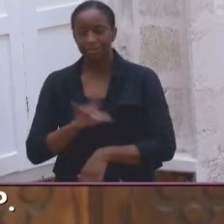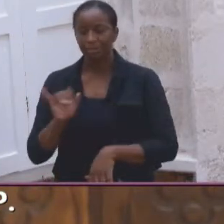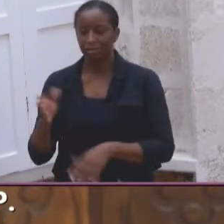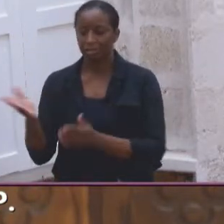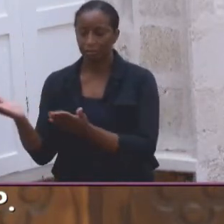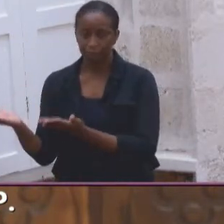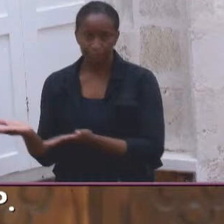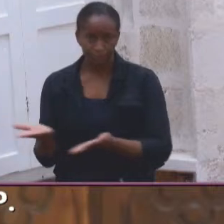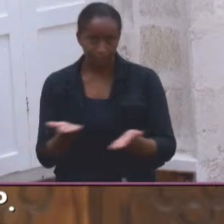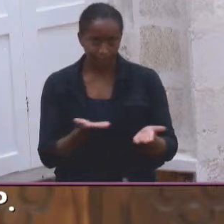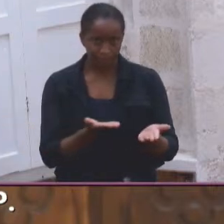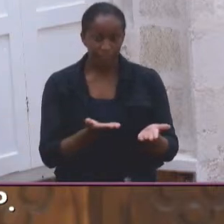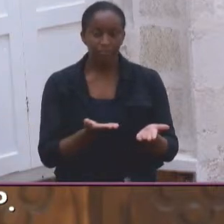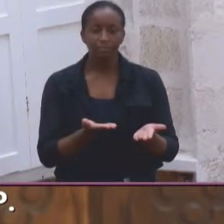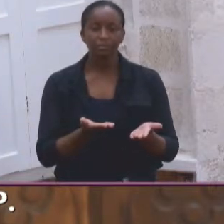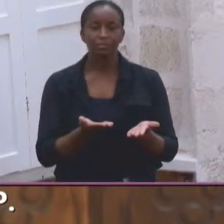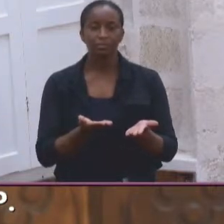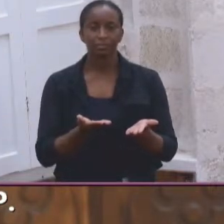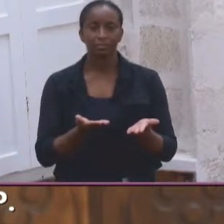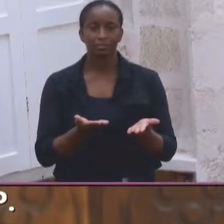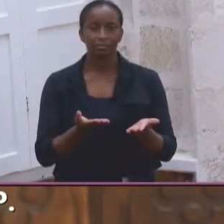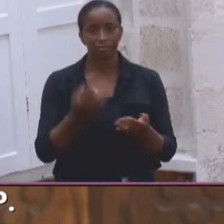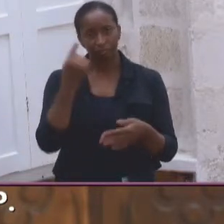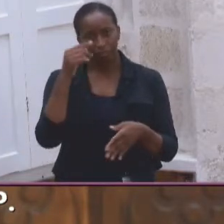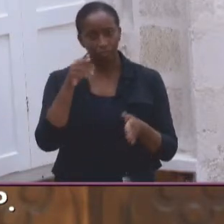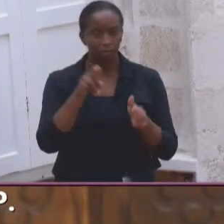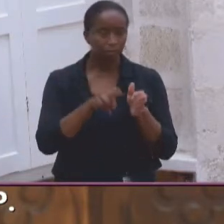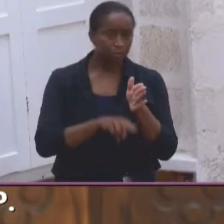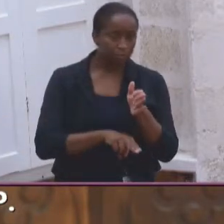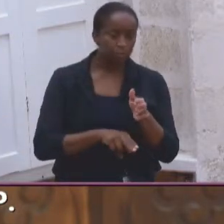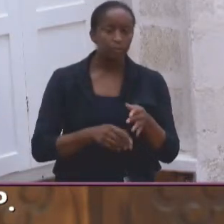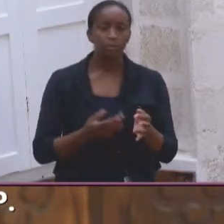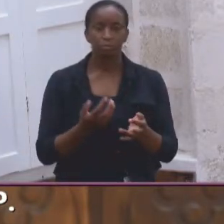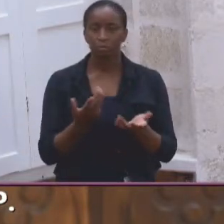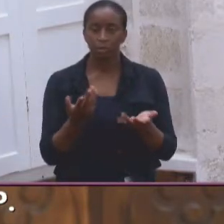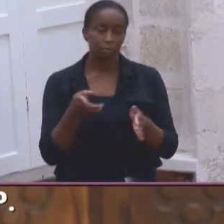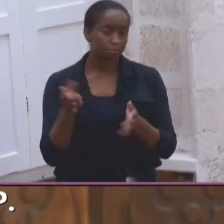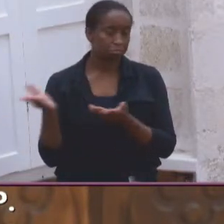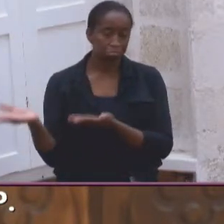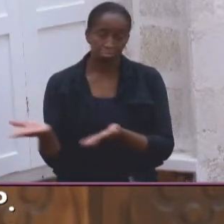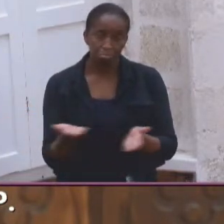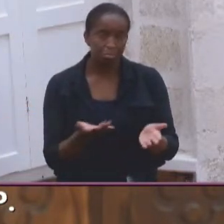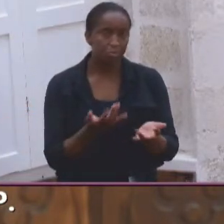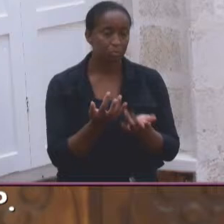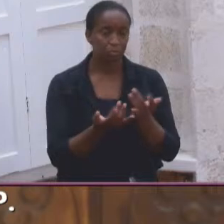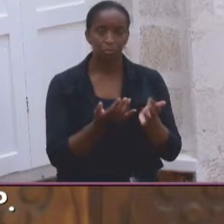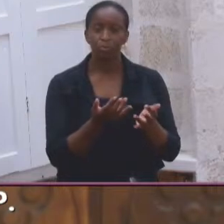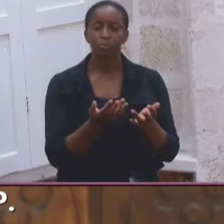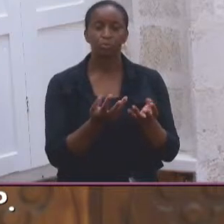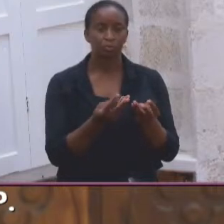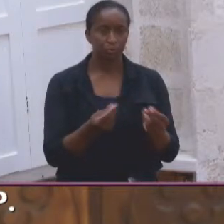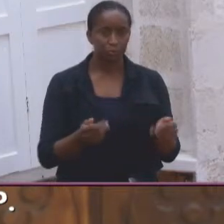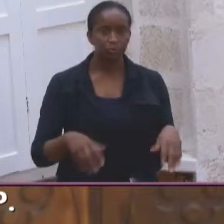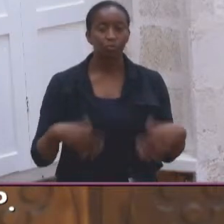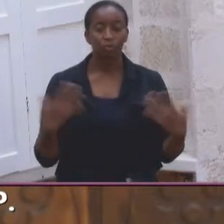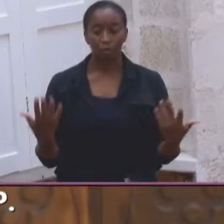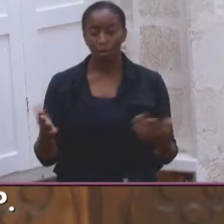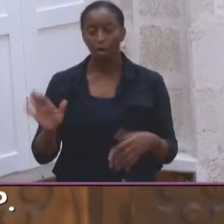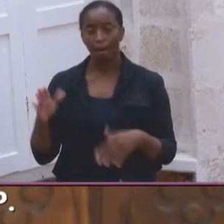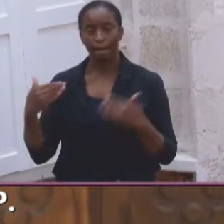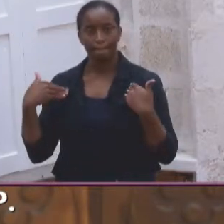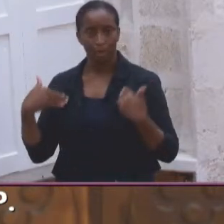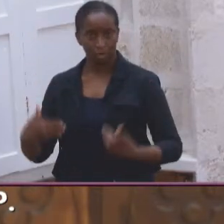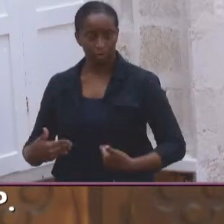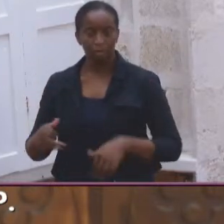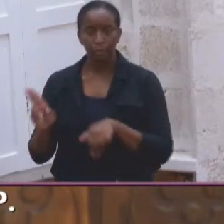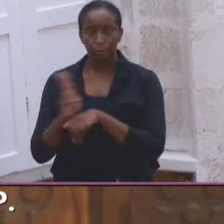dealt with the interment of the dead, the entry of dead bodies into Barbados, the use of dead bodies for teaching of anatomy to medical students, and